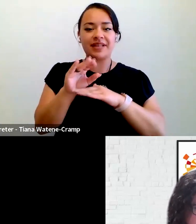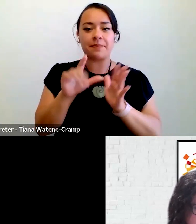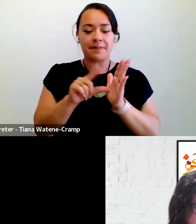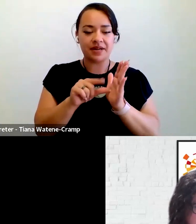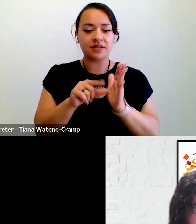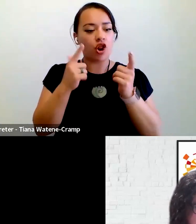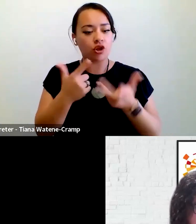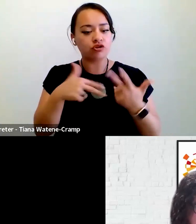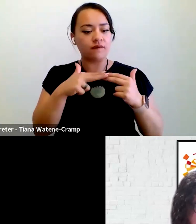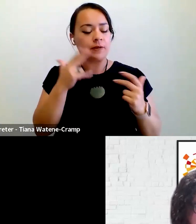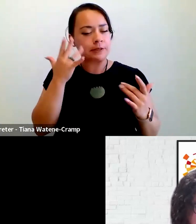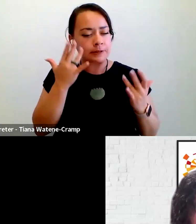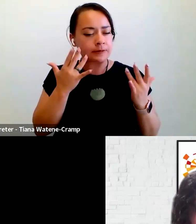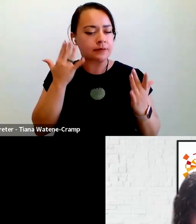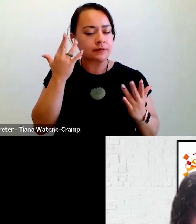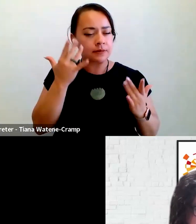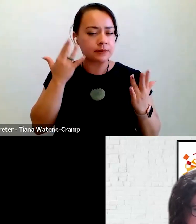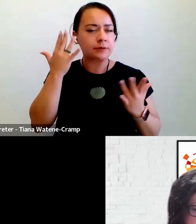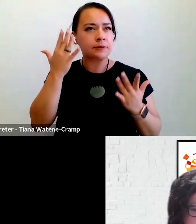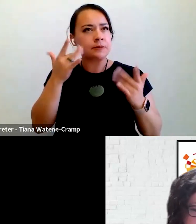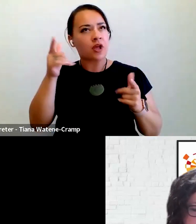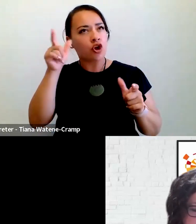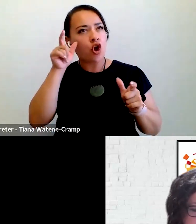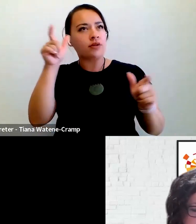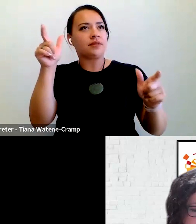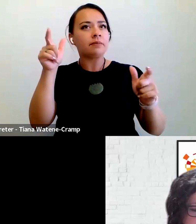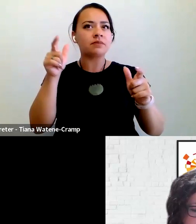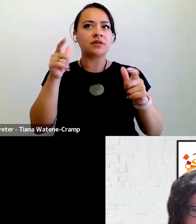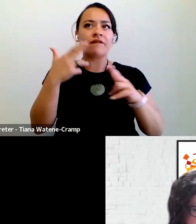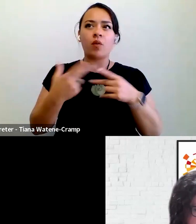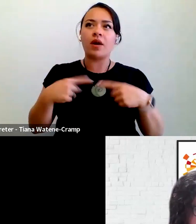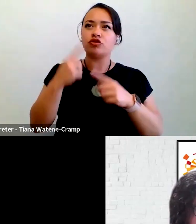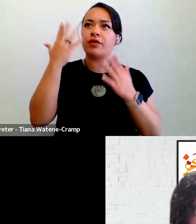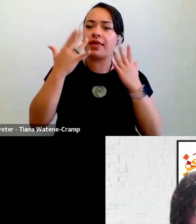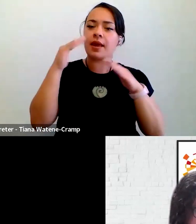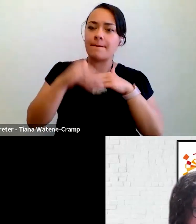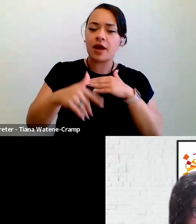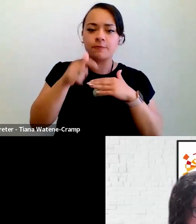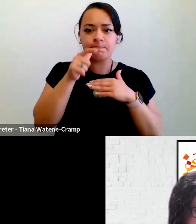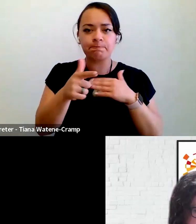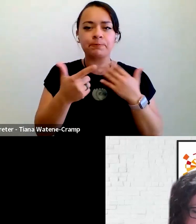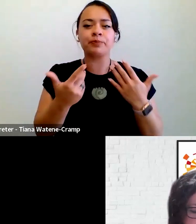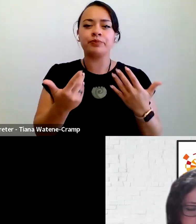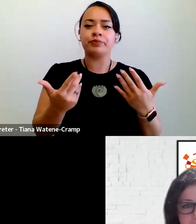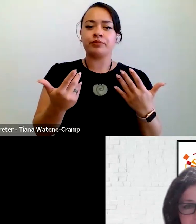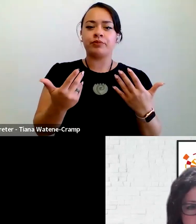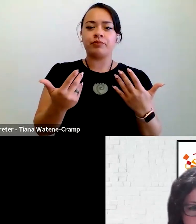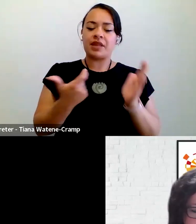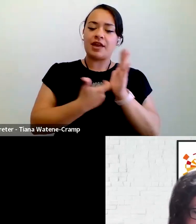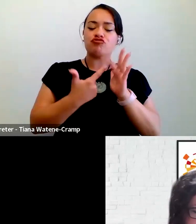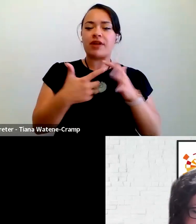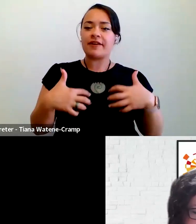thought into and so many important concepts of thinking about, you know, things like